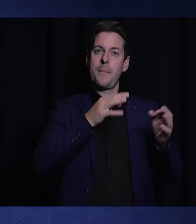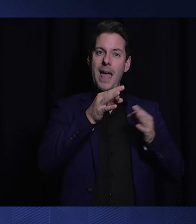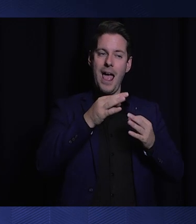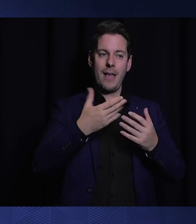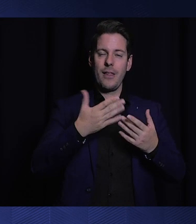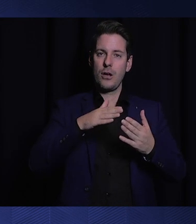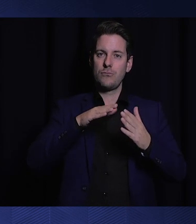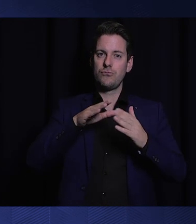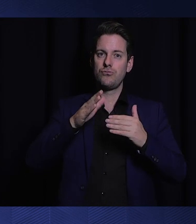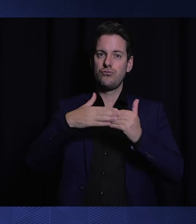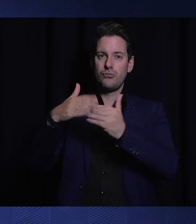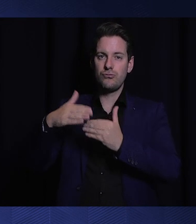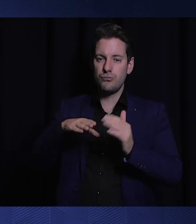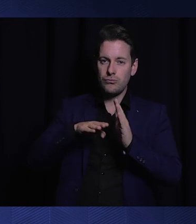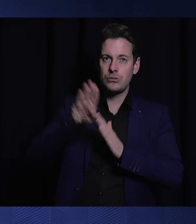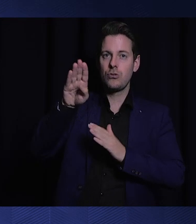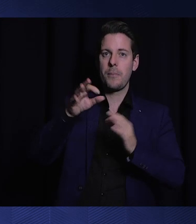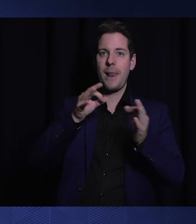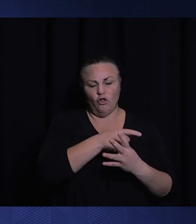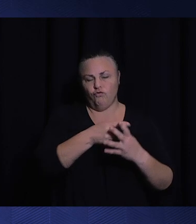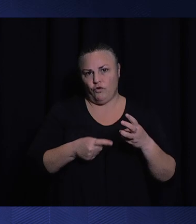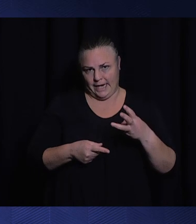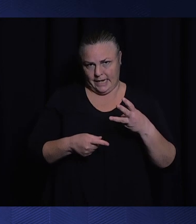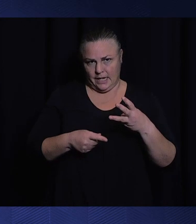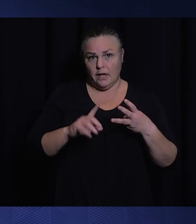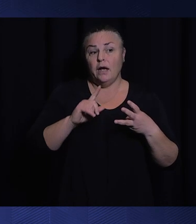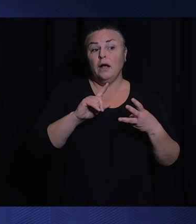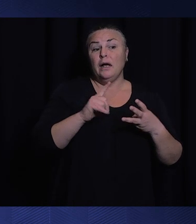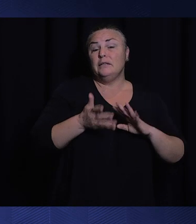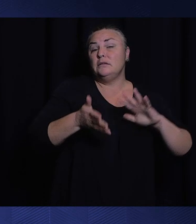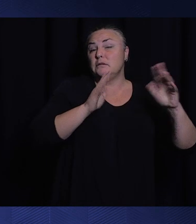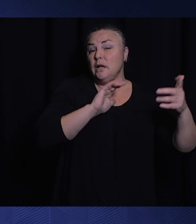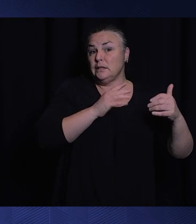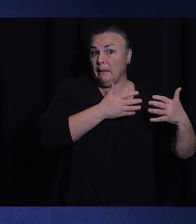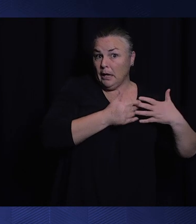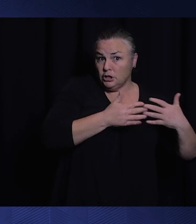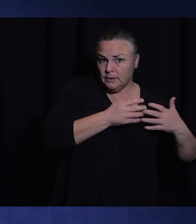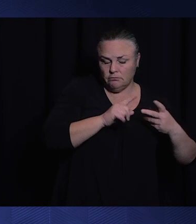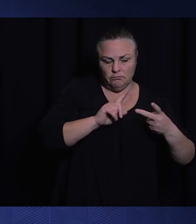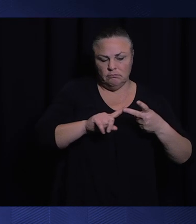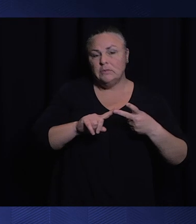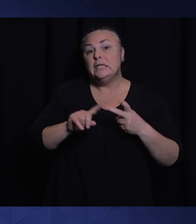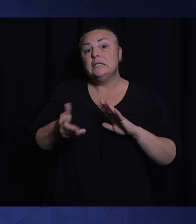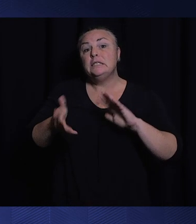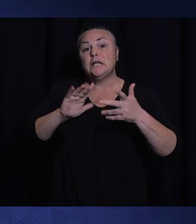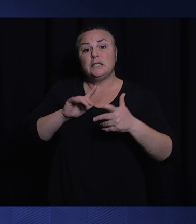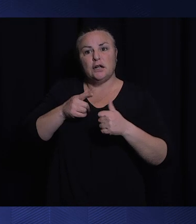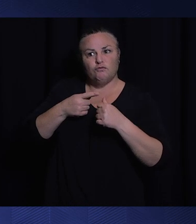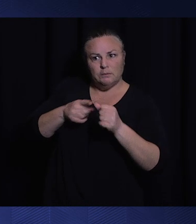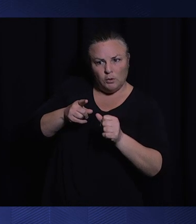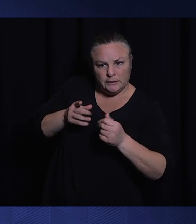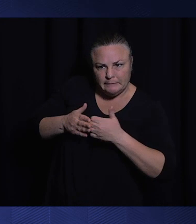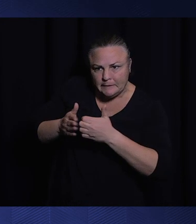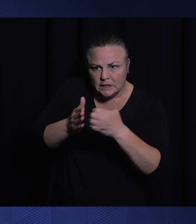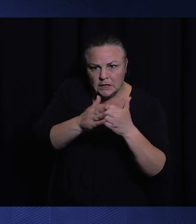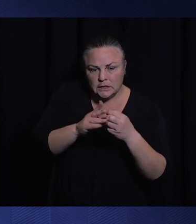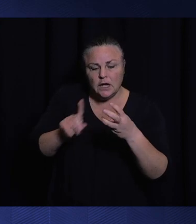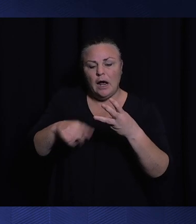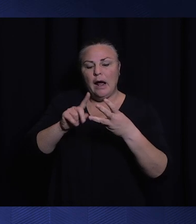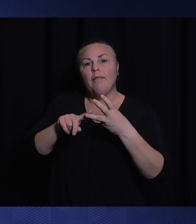plan, their natural resource management plan. Traditional knowledge is also very, very important in this case over here. Food and water